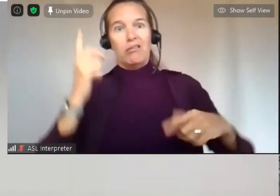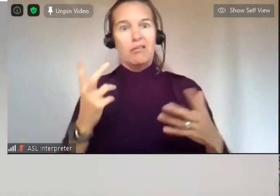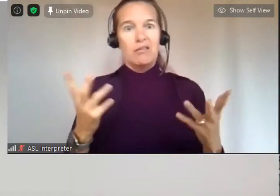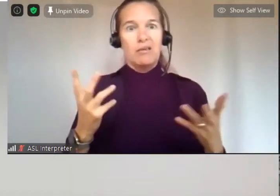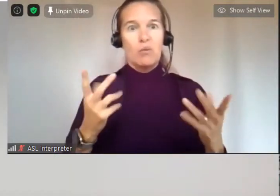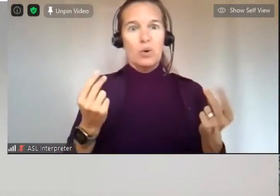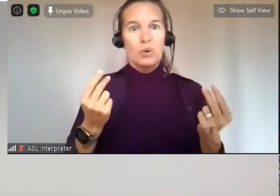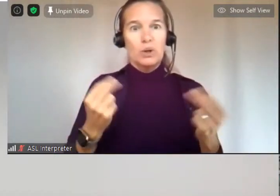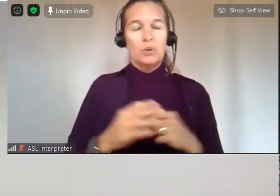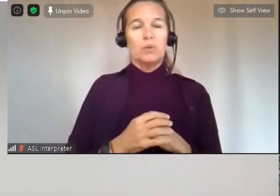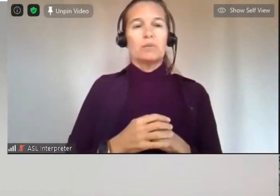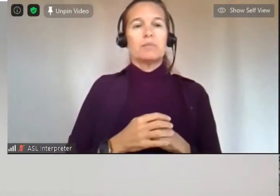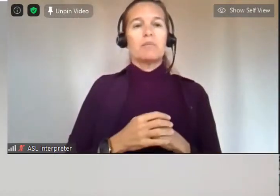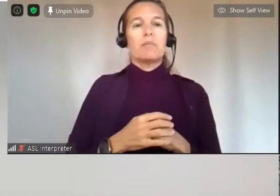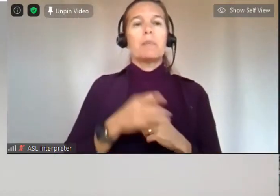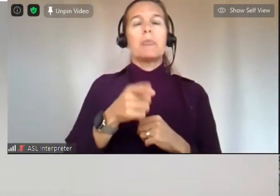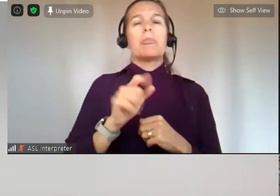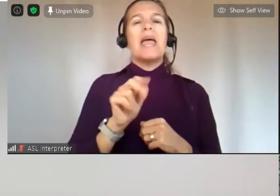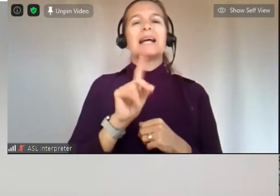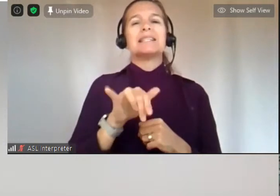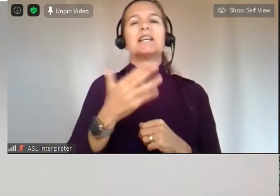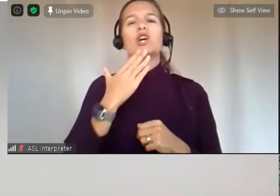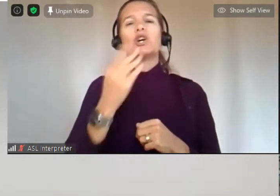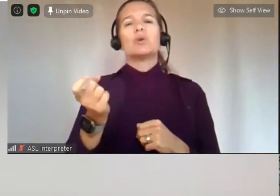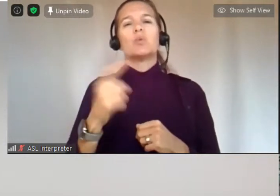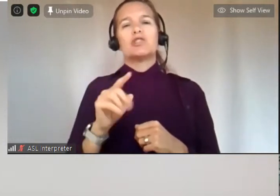Another great question, Matt.